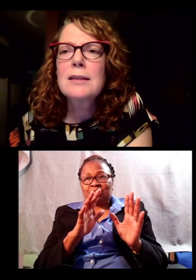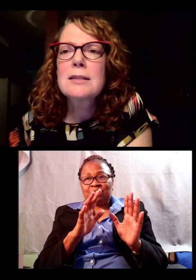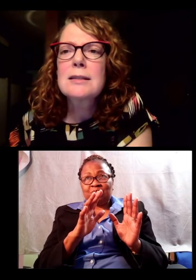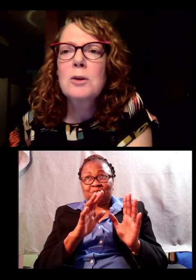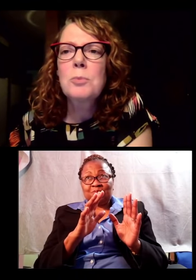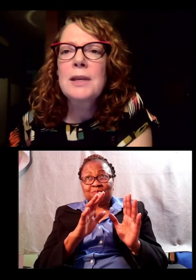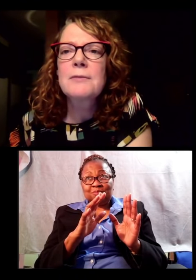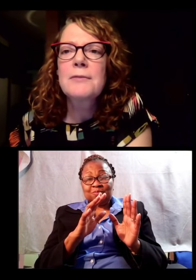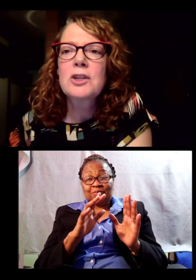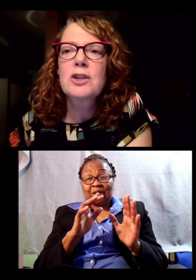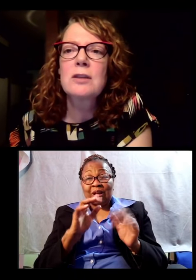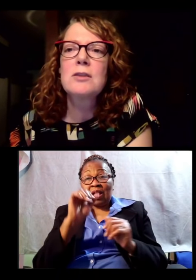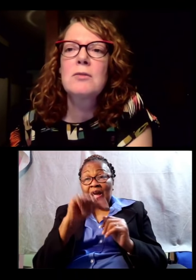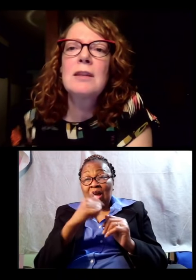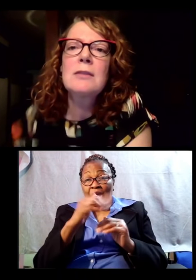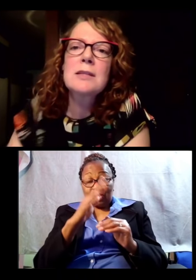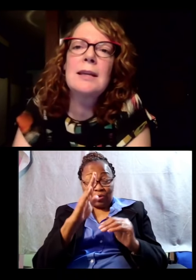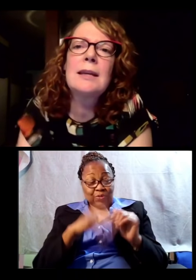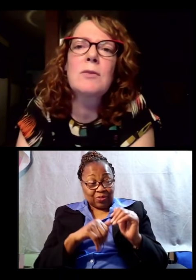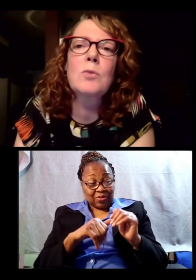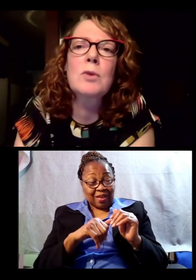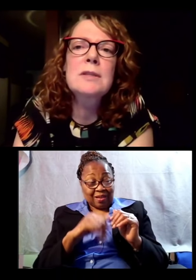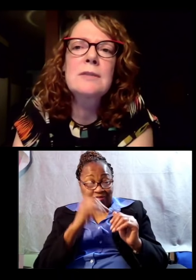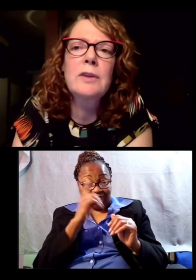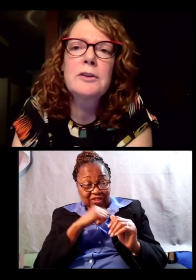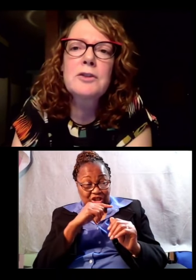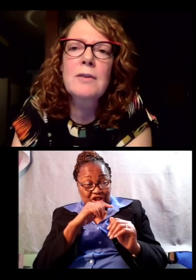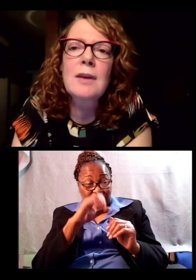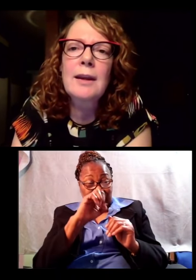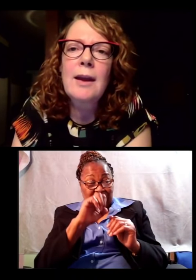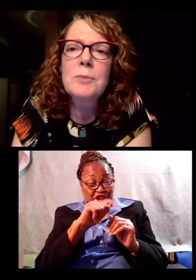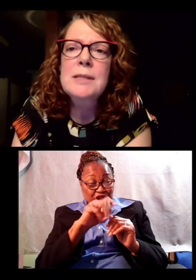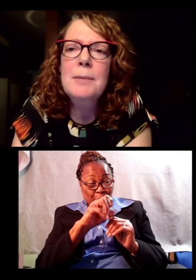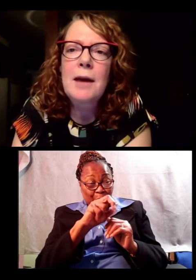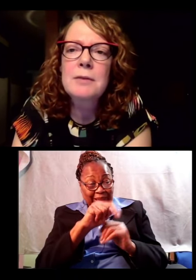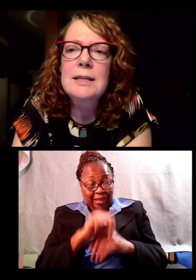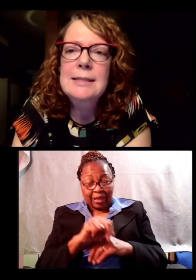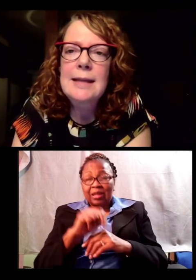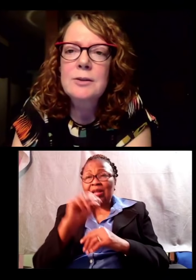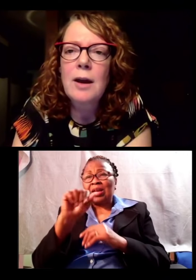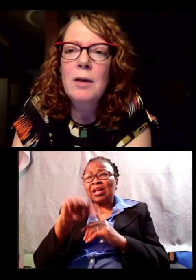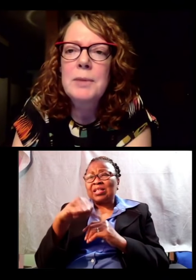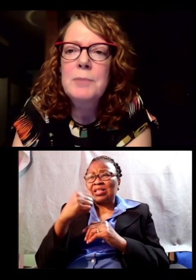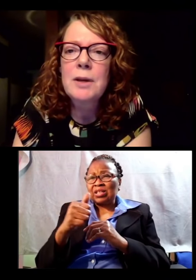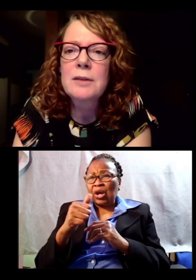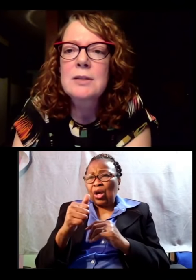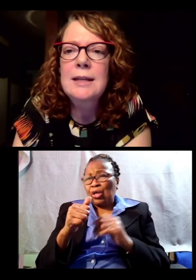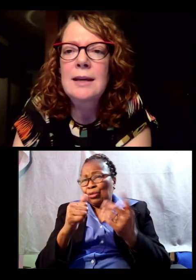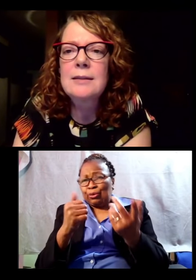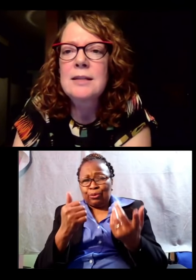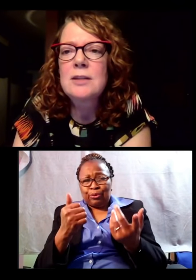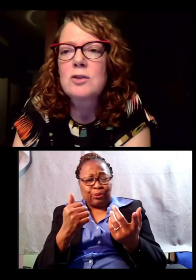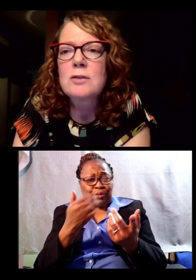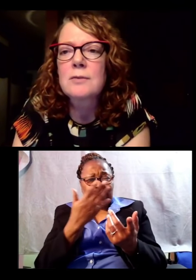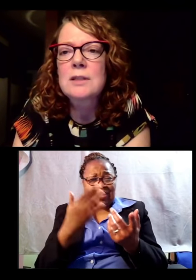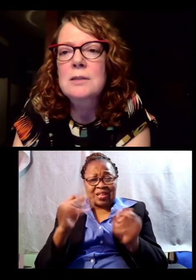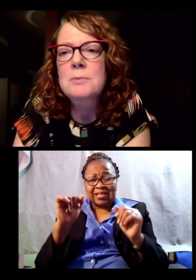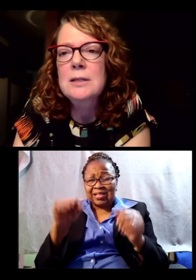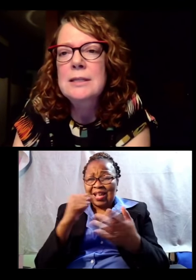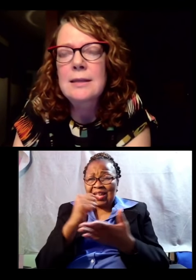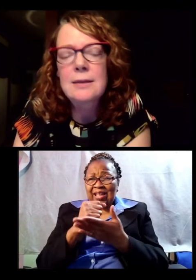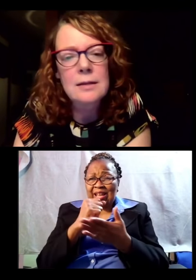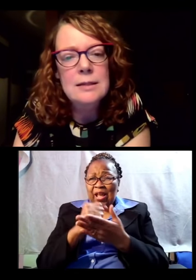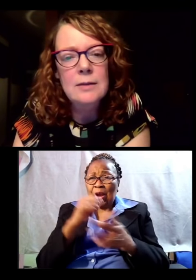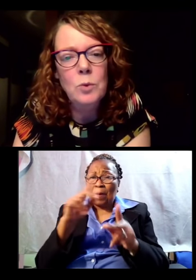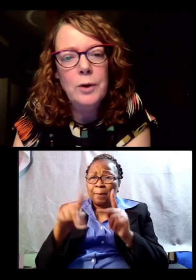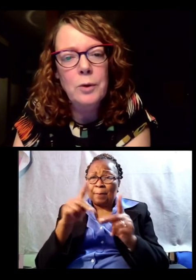other than dystopian fiction, do you think there's any other works of literature that can help somehow dissect or help people understand the dangers of